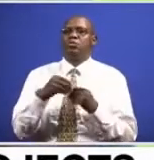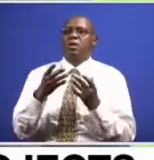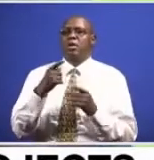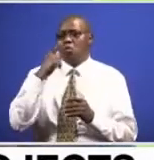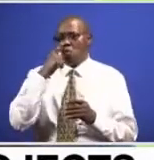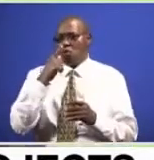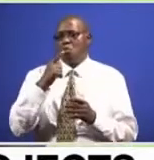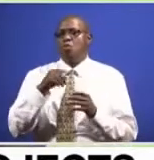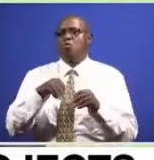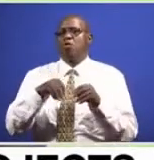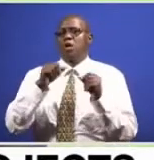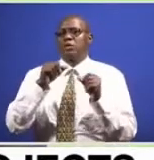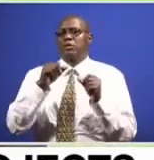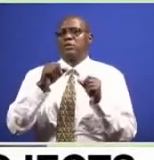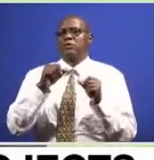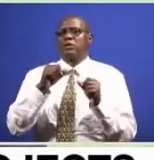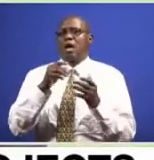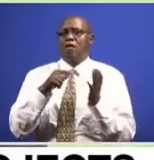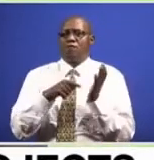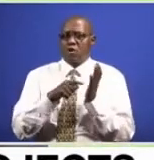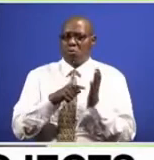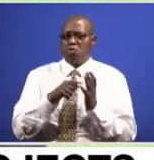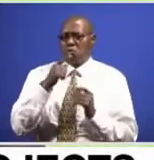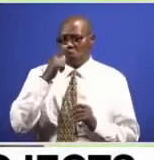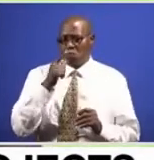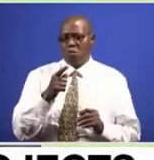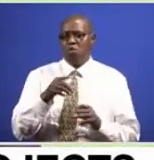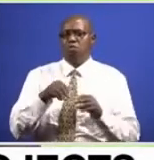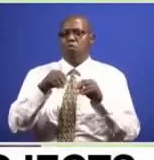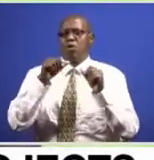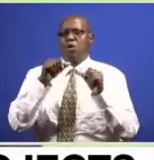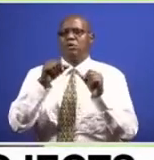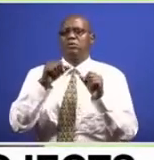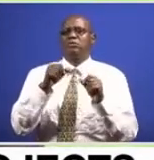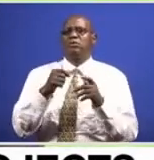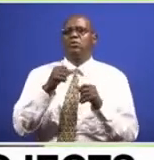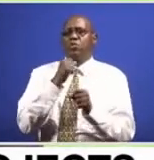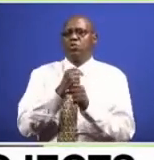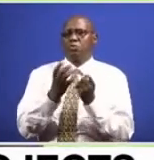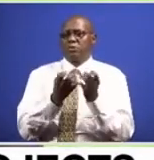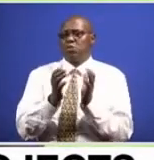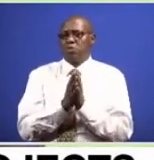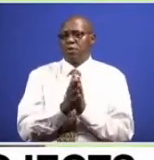and affordable home. An entity you can do business with and you can trust.